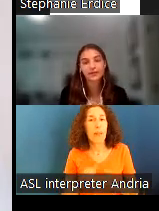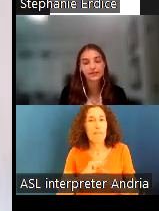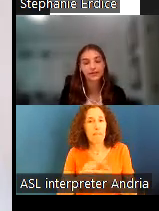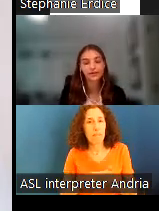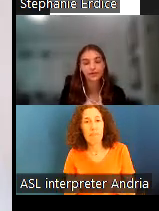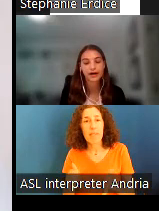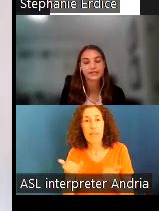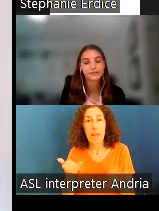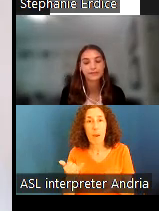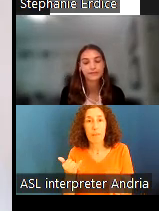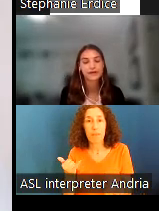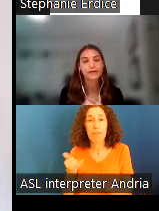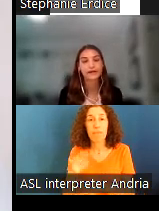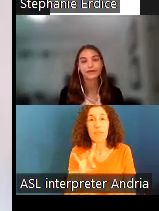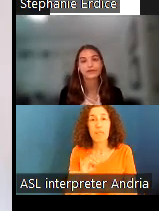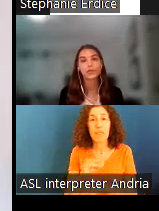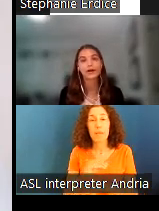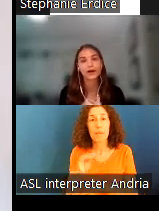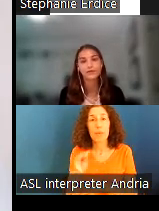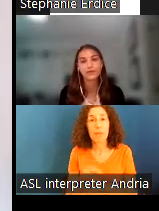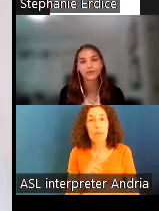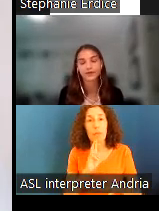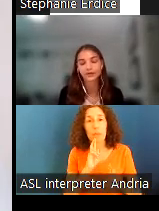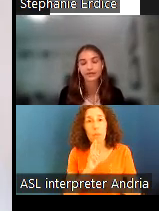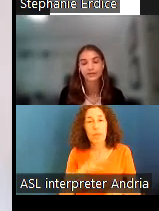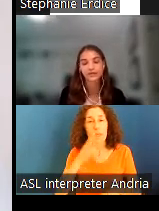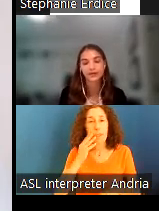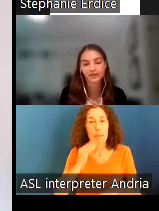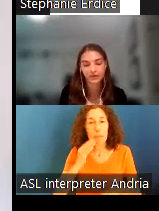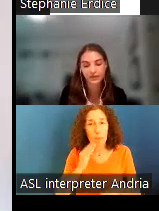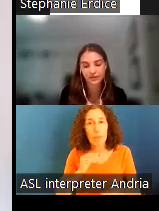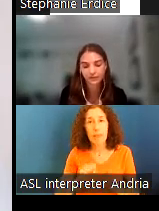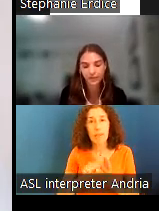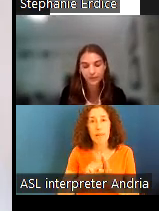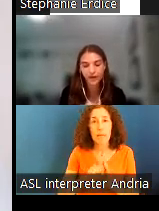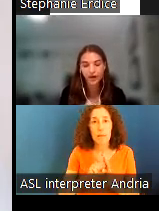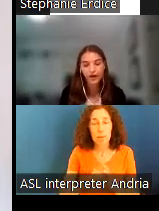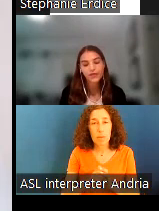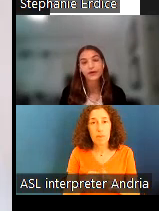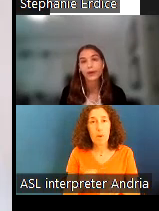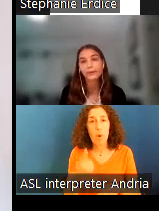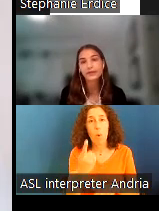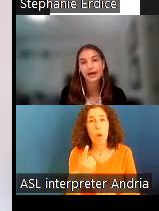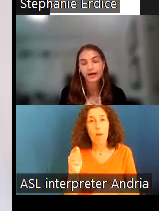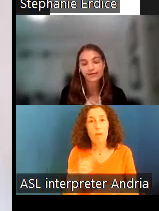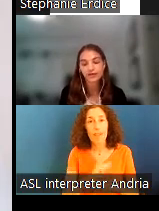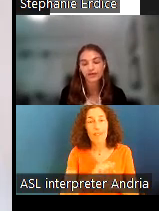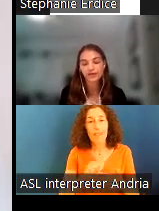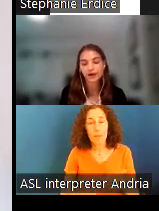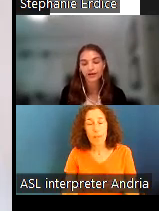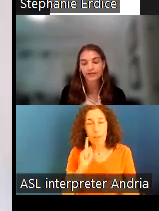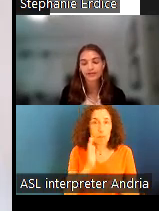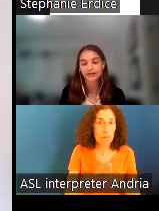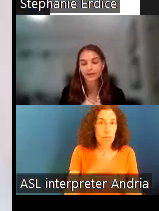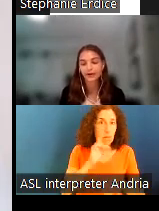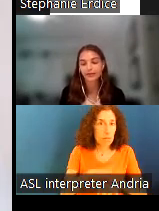reported experiencing symptoms that are in at least one of those three symptom clusters. 31% of the